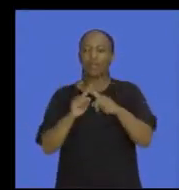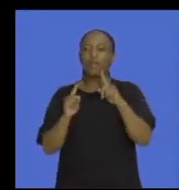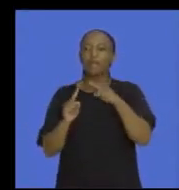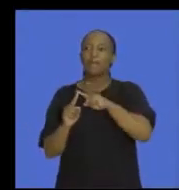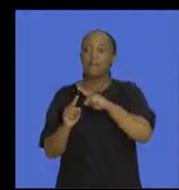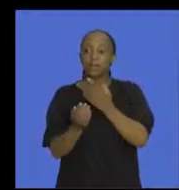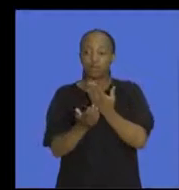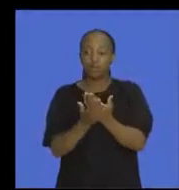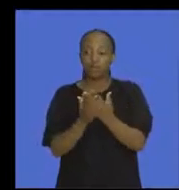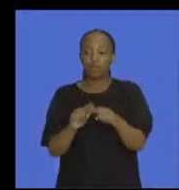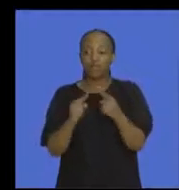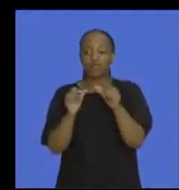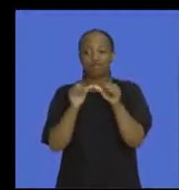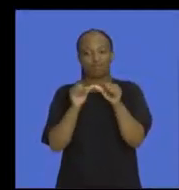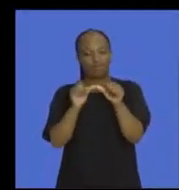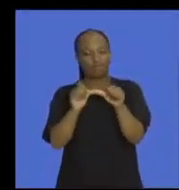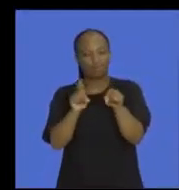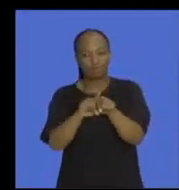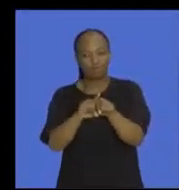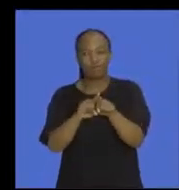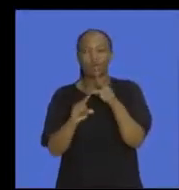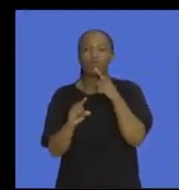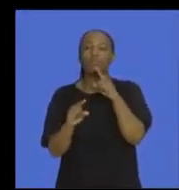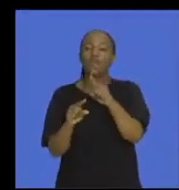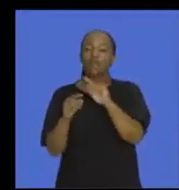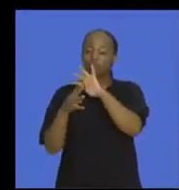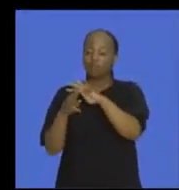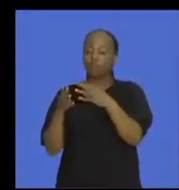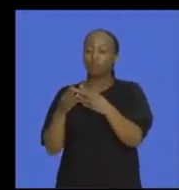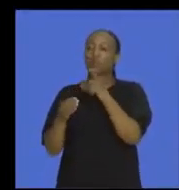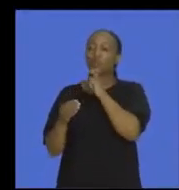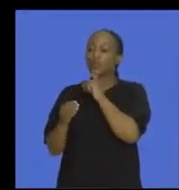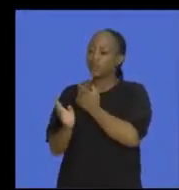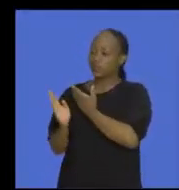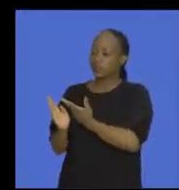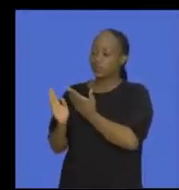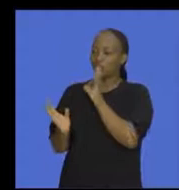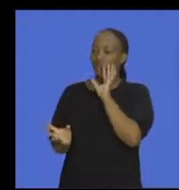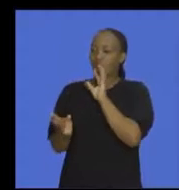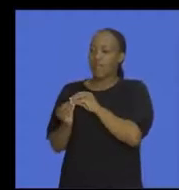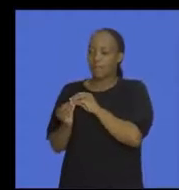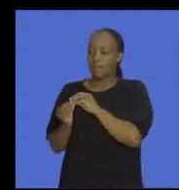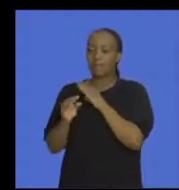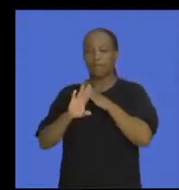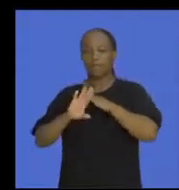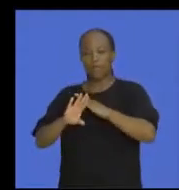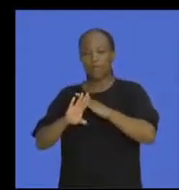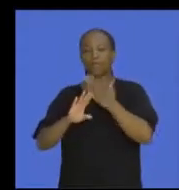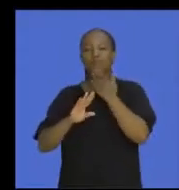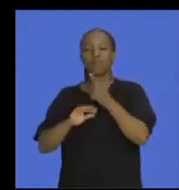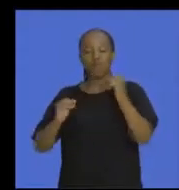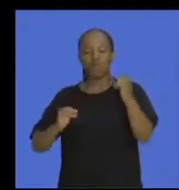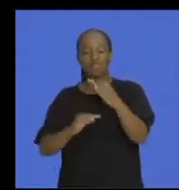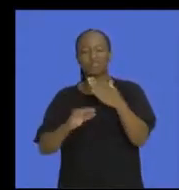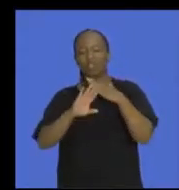while potential difference remains constant. And then this is how the equation that we would use to determine the total